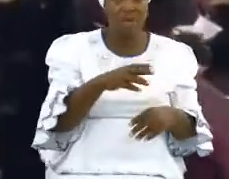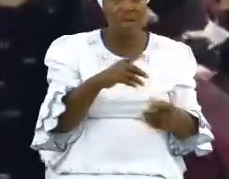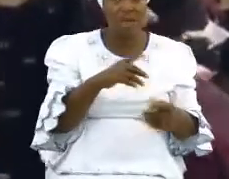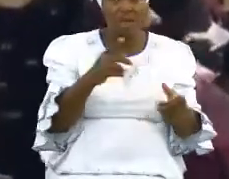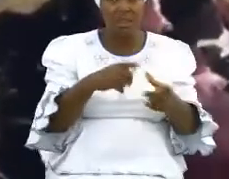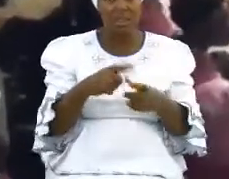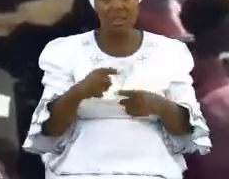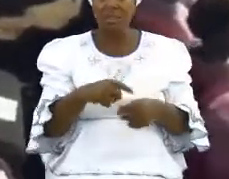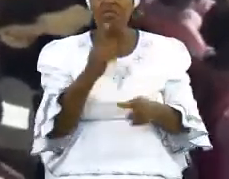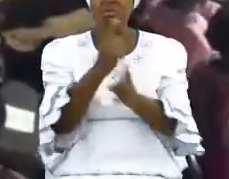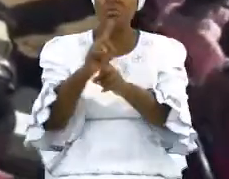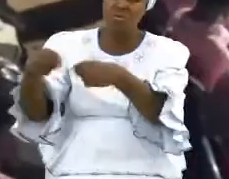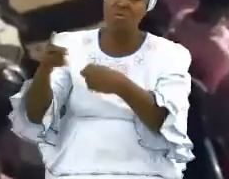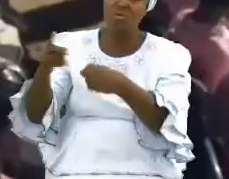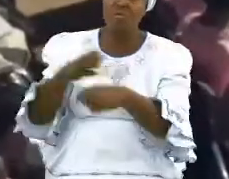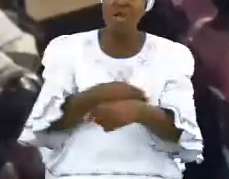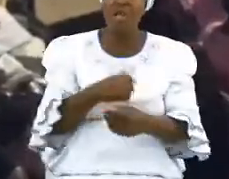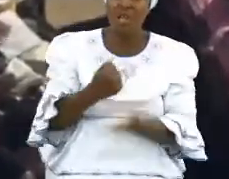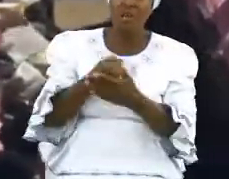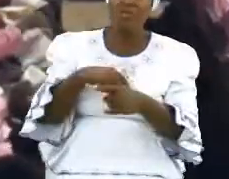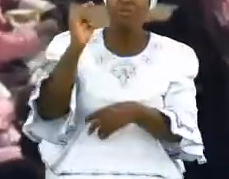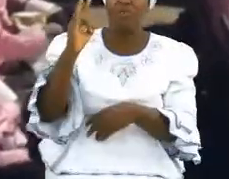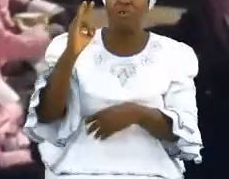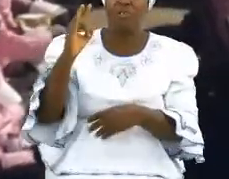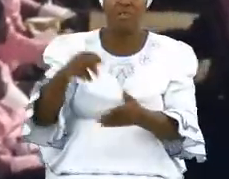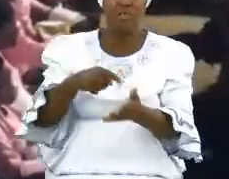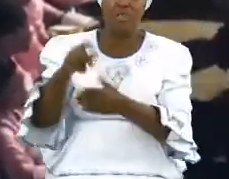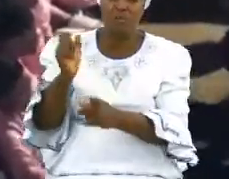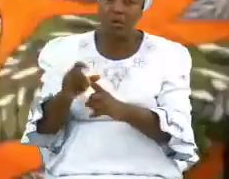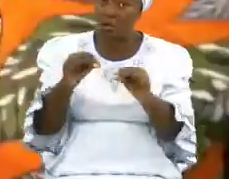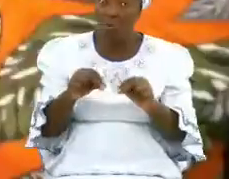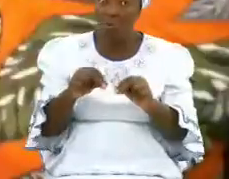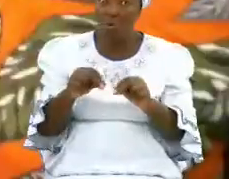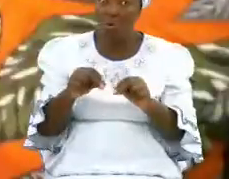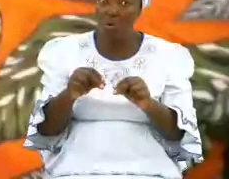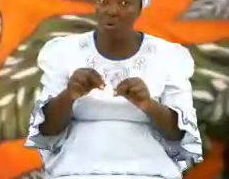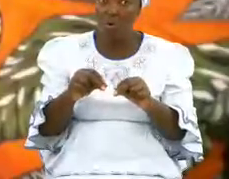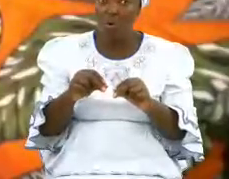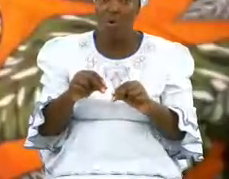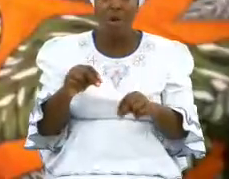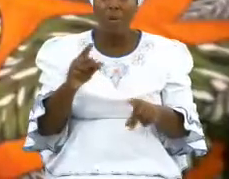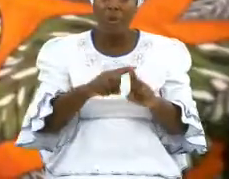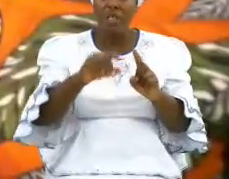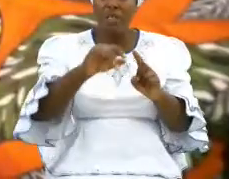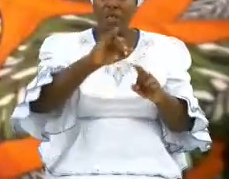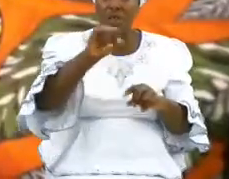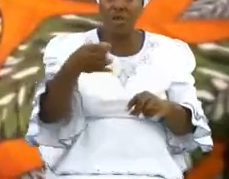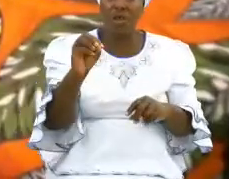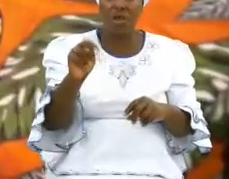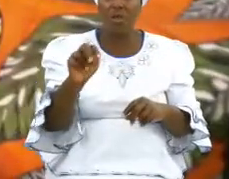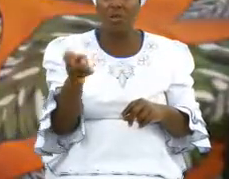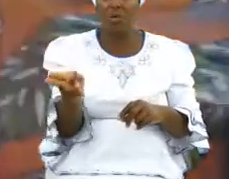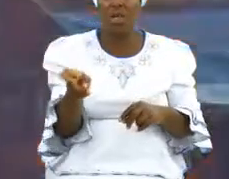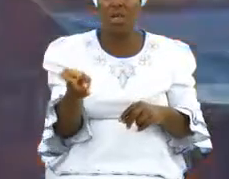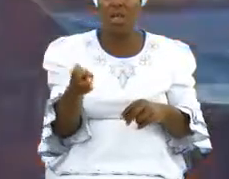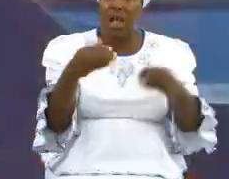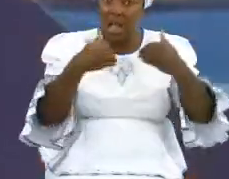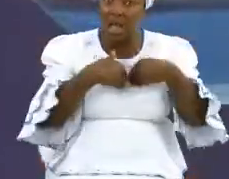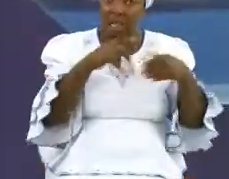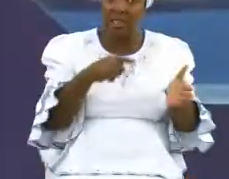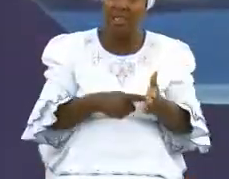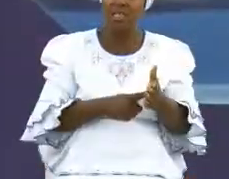No. Jonah had a message, specific message